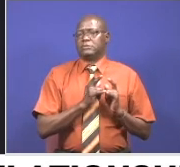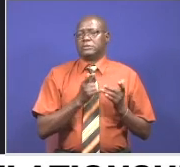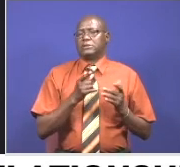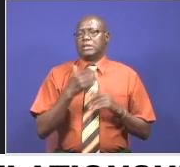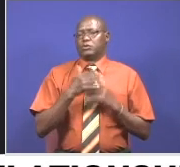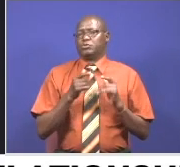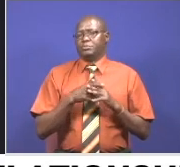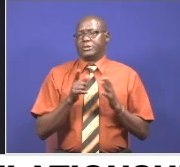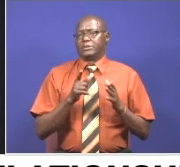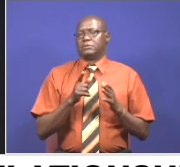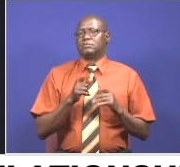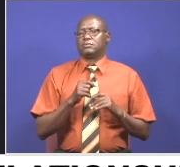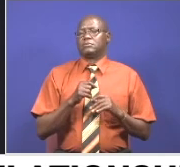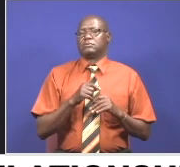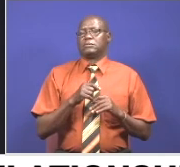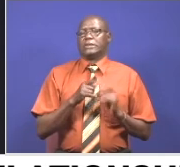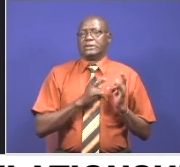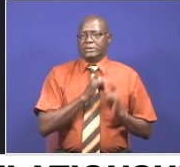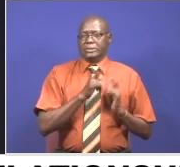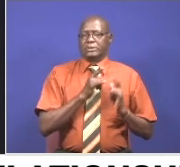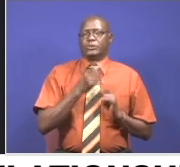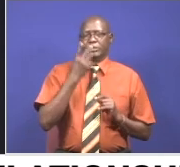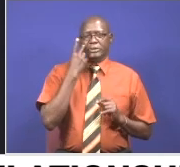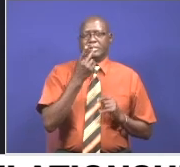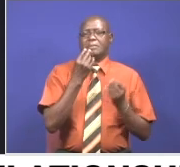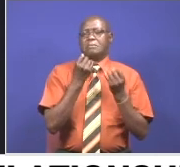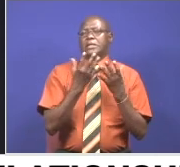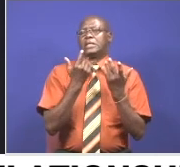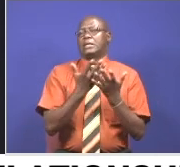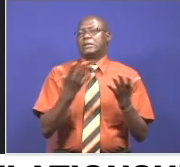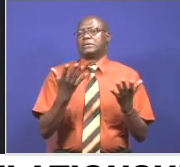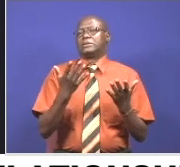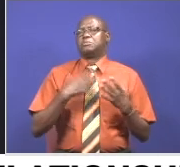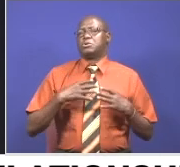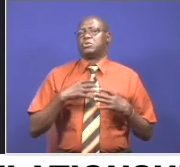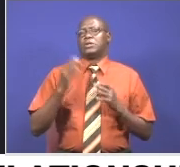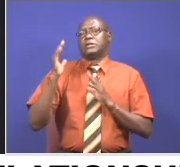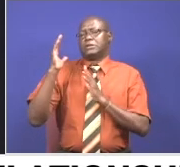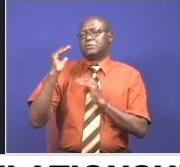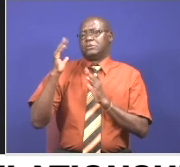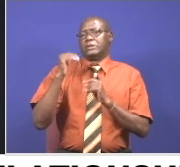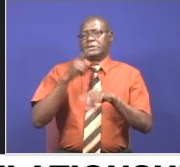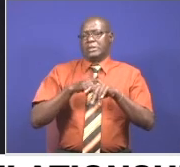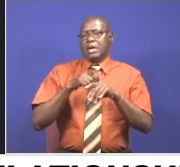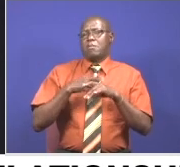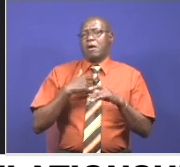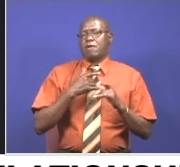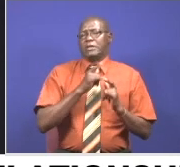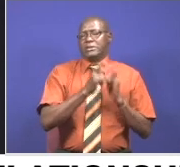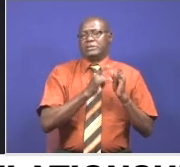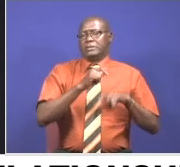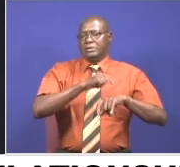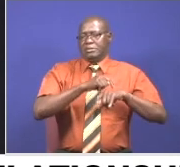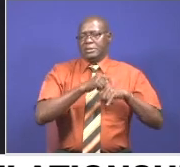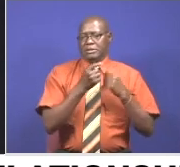And at the dating scene, we see that there are many things that people expect when they have entered into a relationship. People have